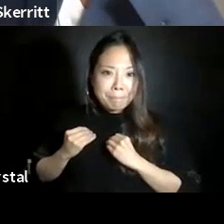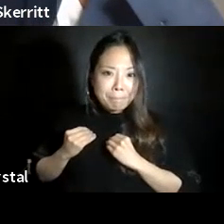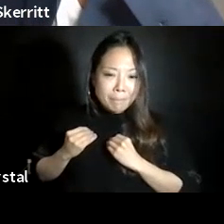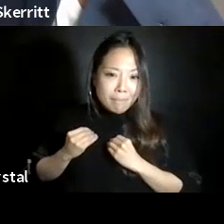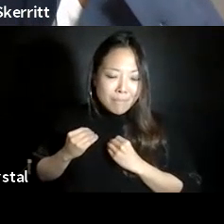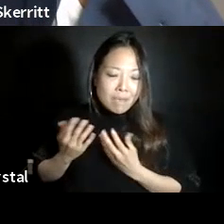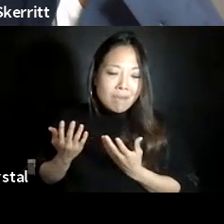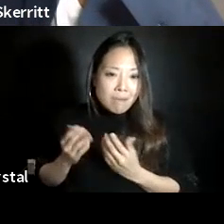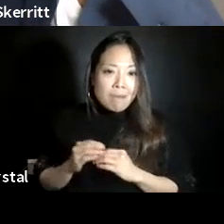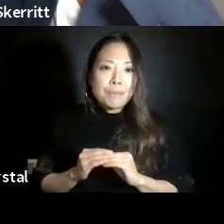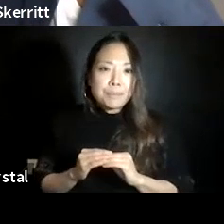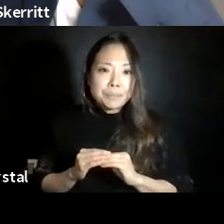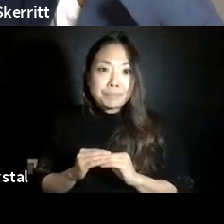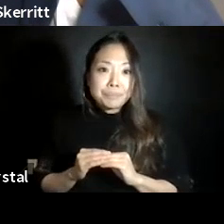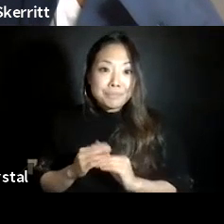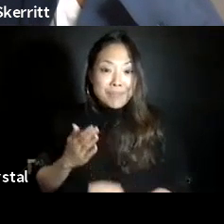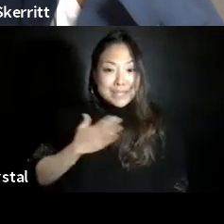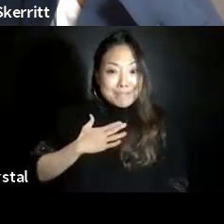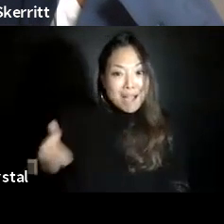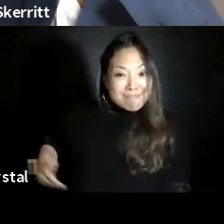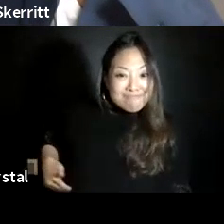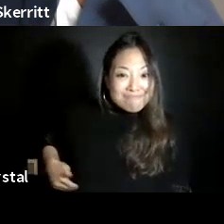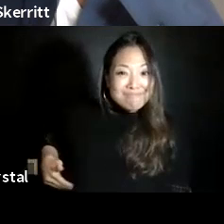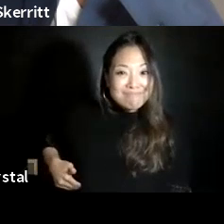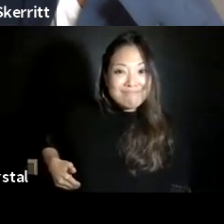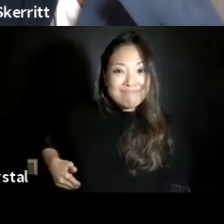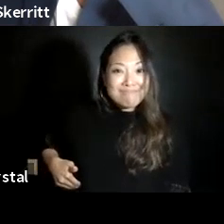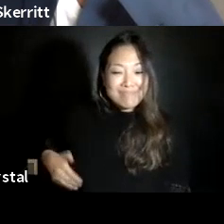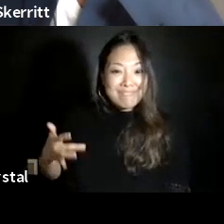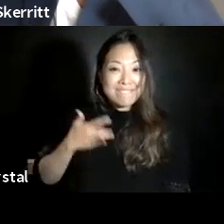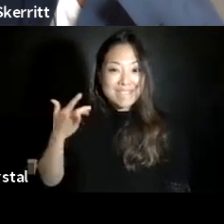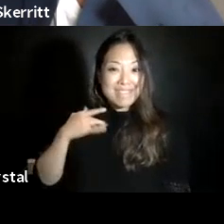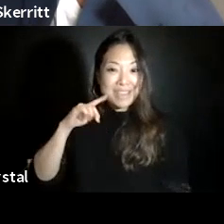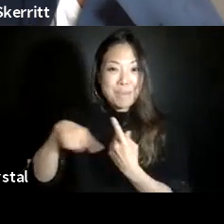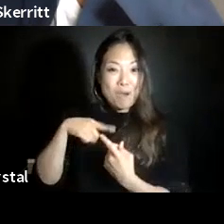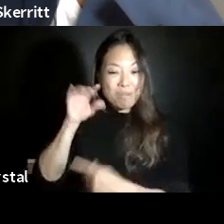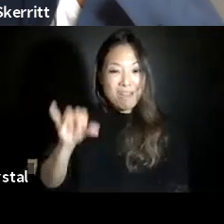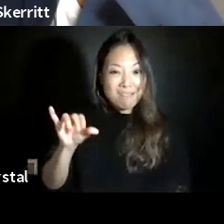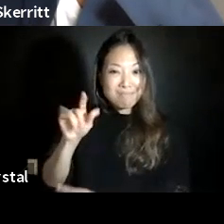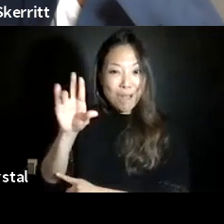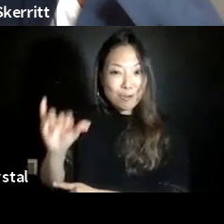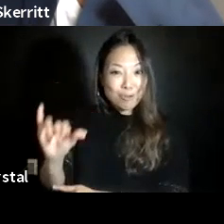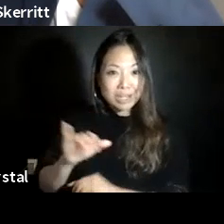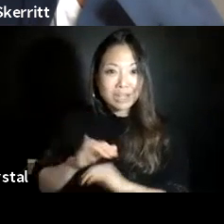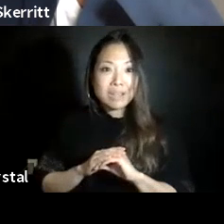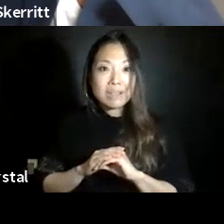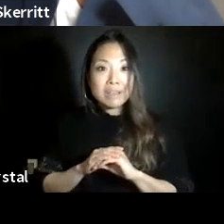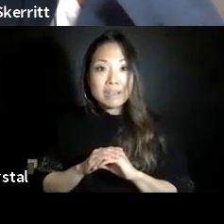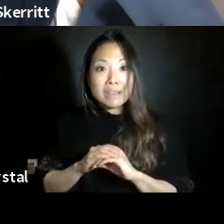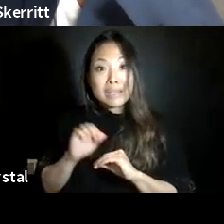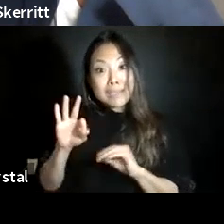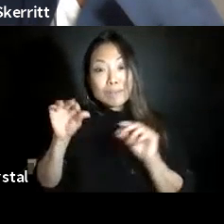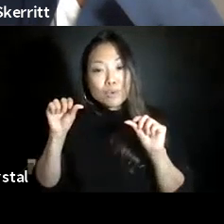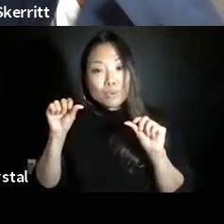So that's my gut tonight, especially if we find other ways that get to the